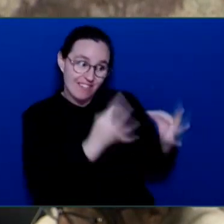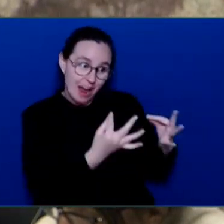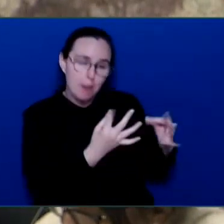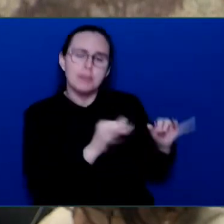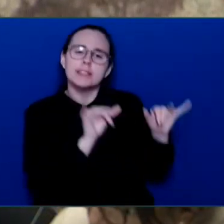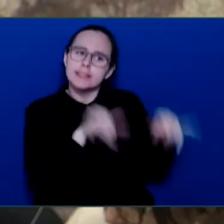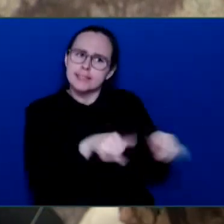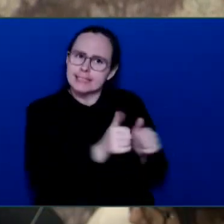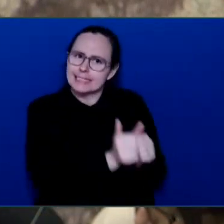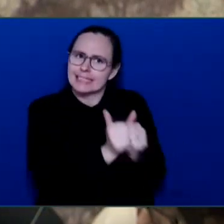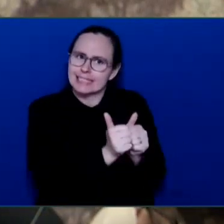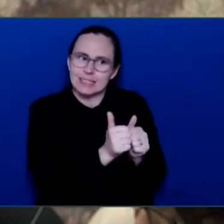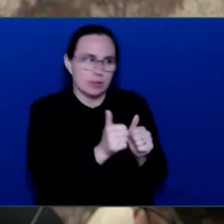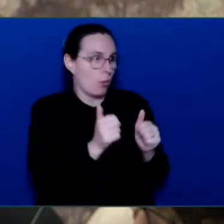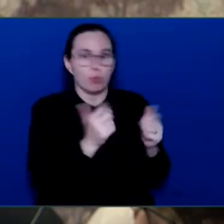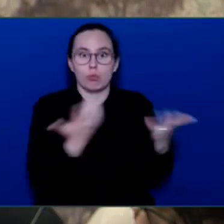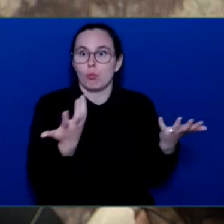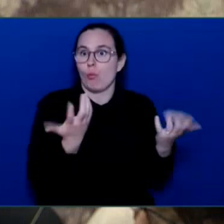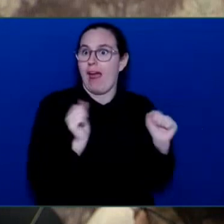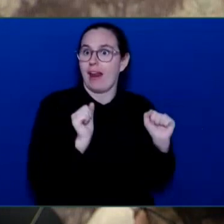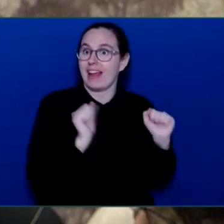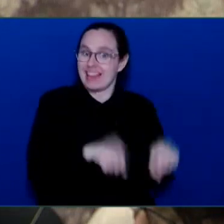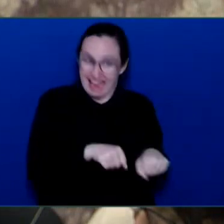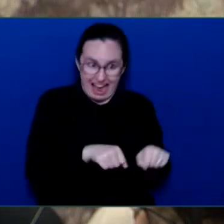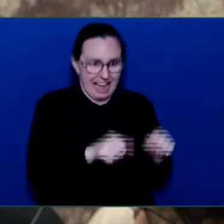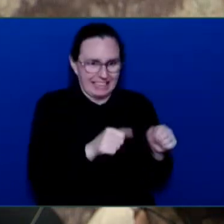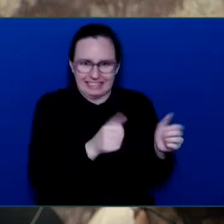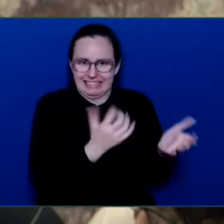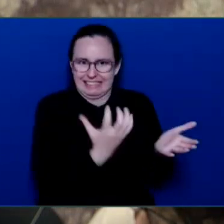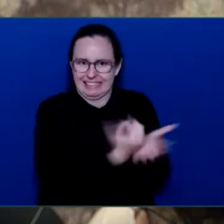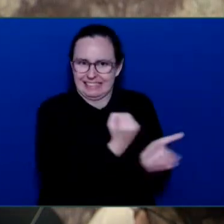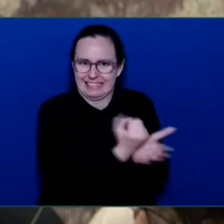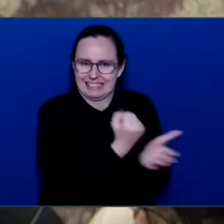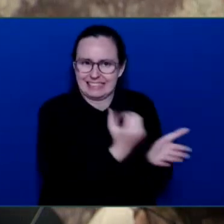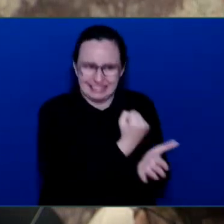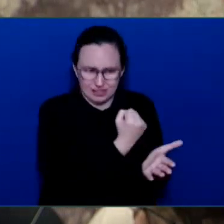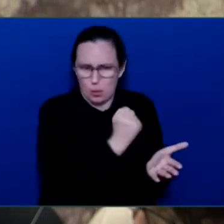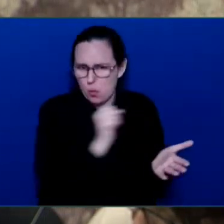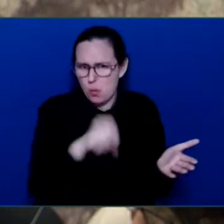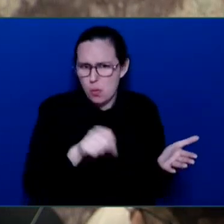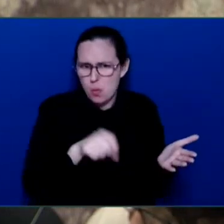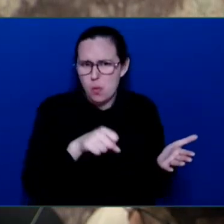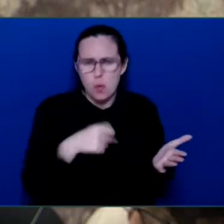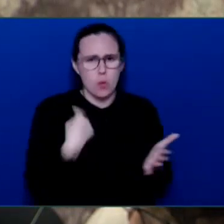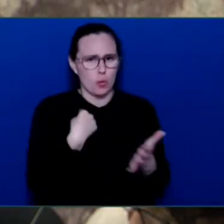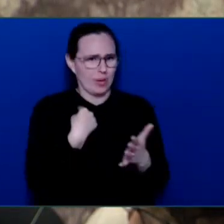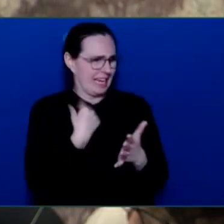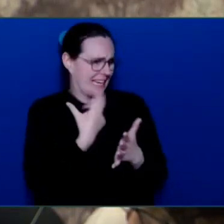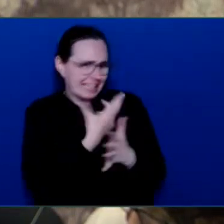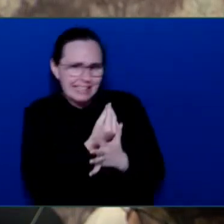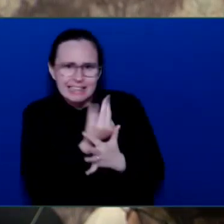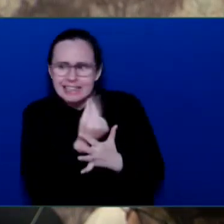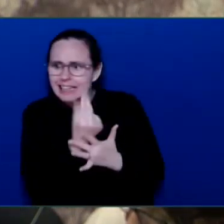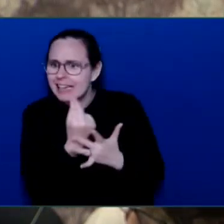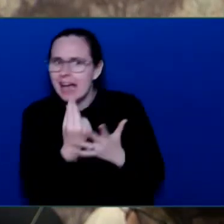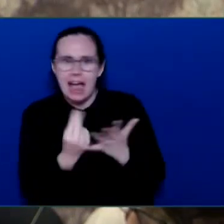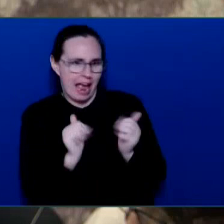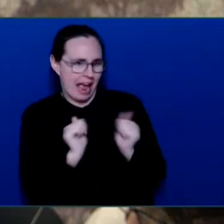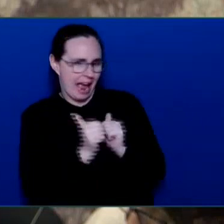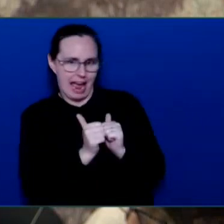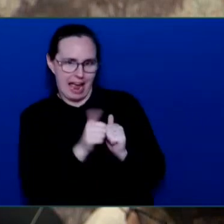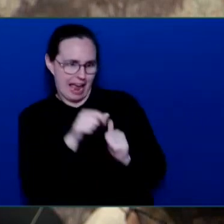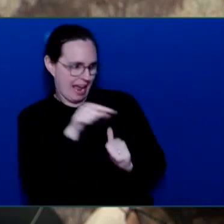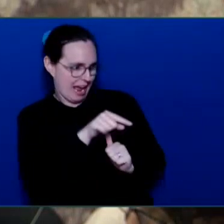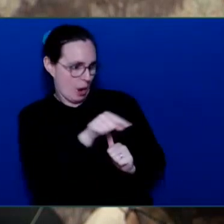and that steps are taken to make sure that that close relationship and bonding and that sense of belonging is